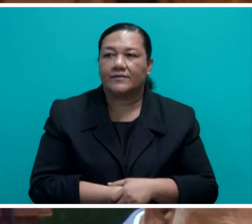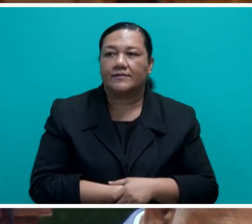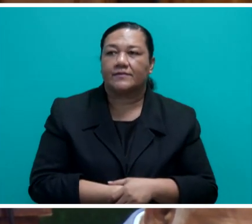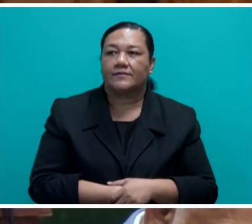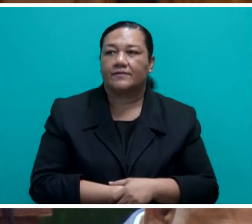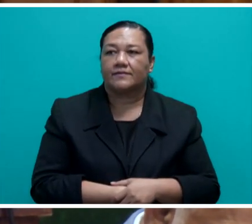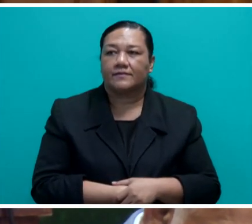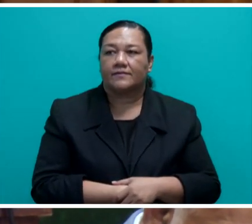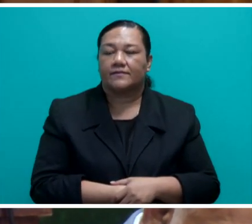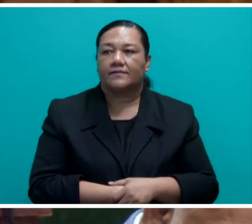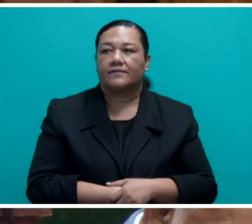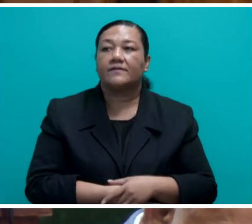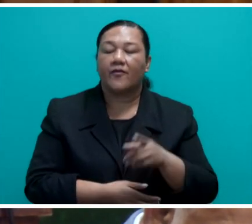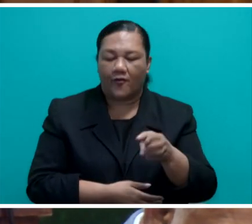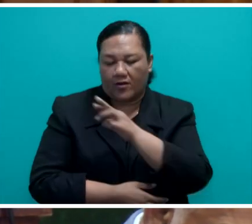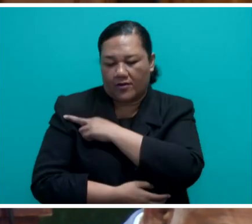and responsibility.